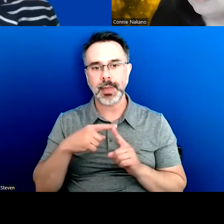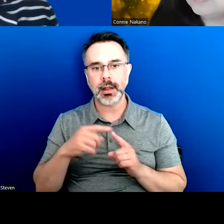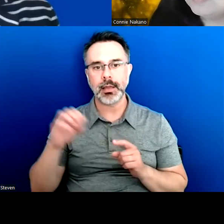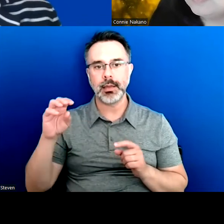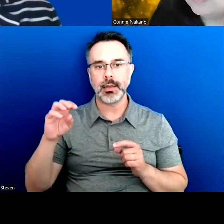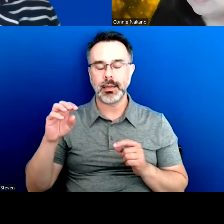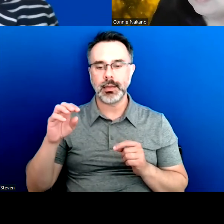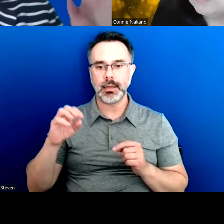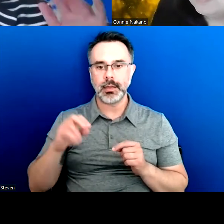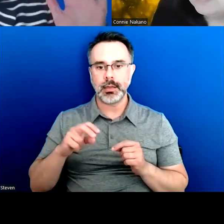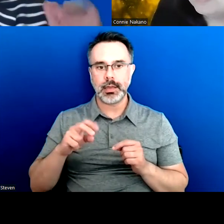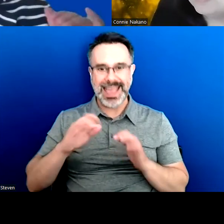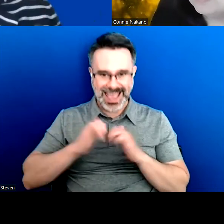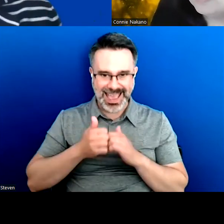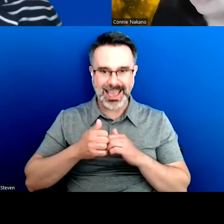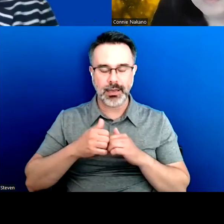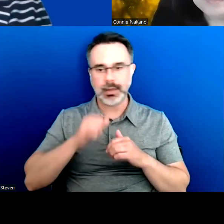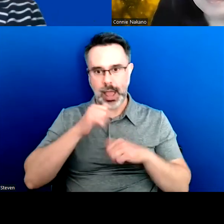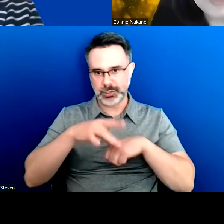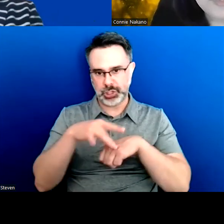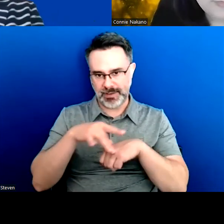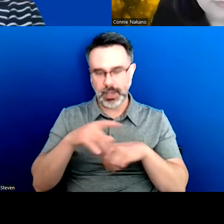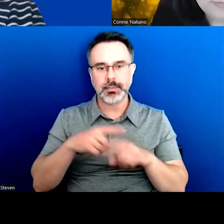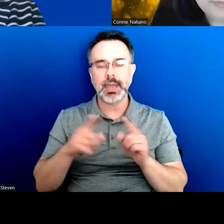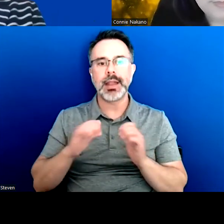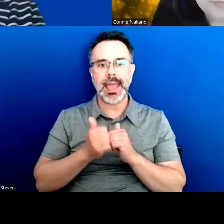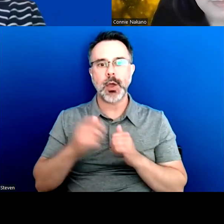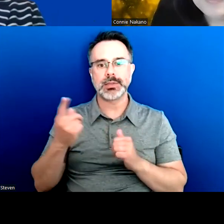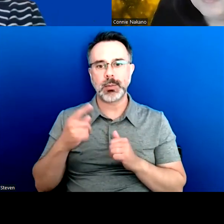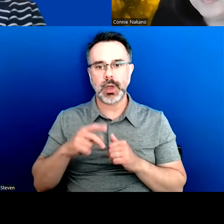somebody moves through the system, not a geographic map.